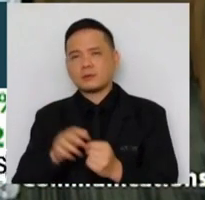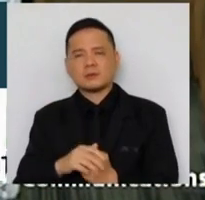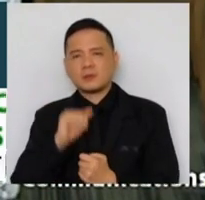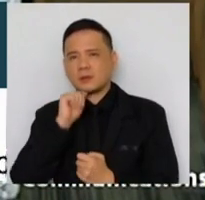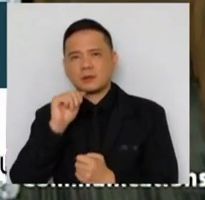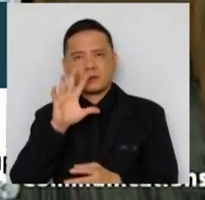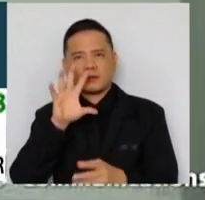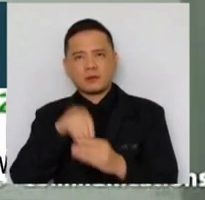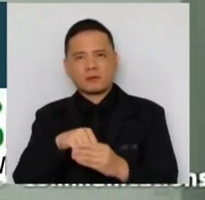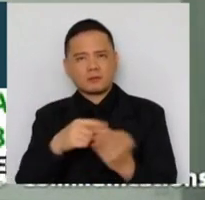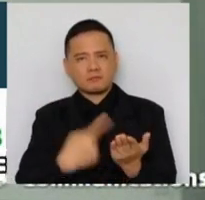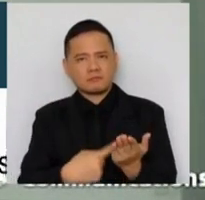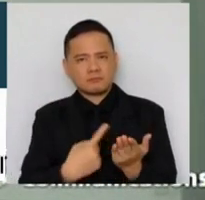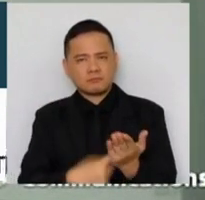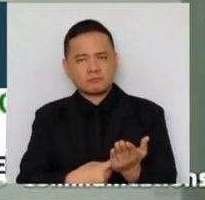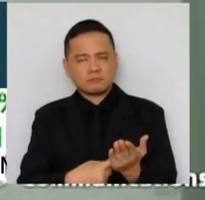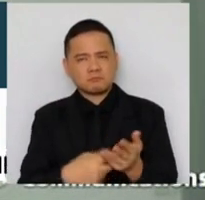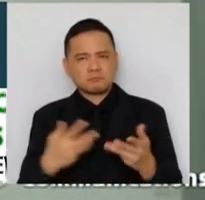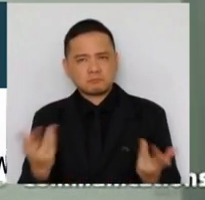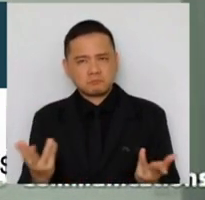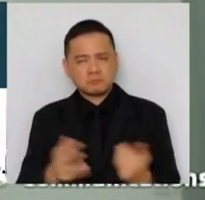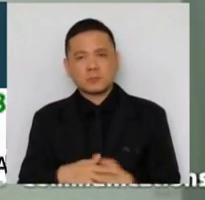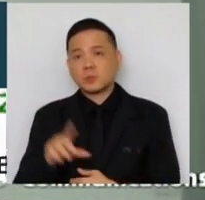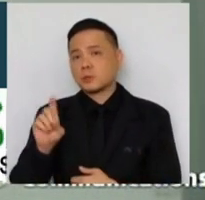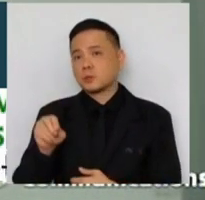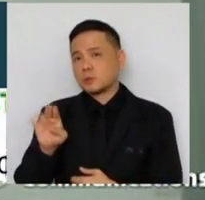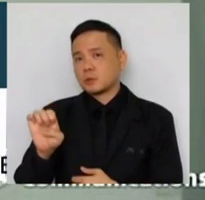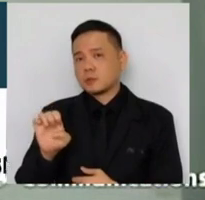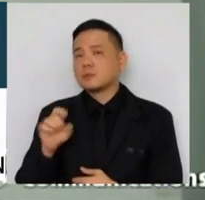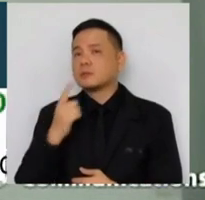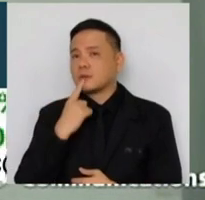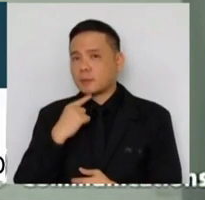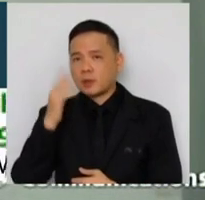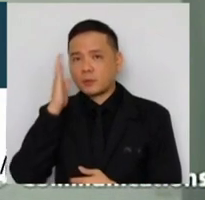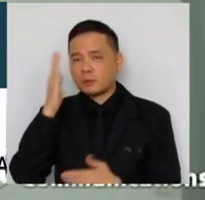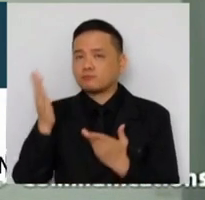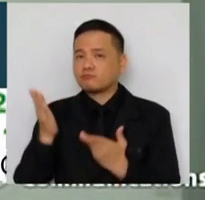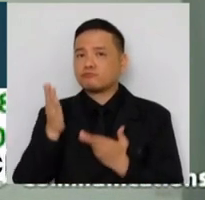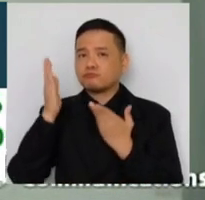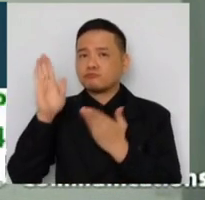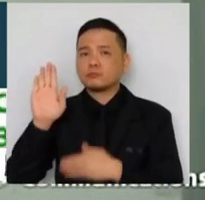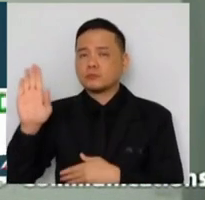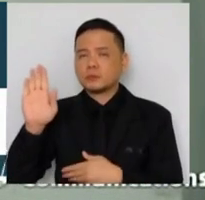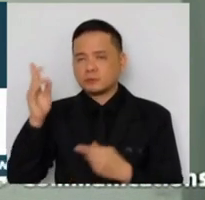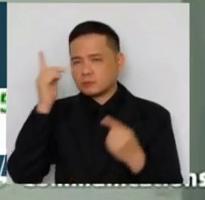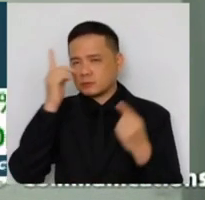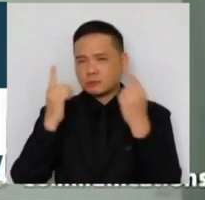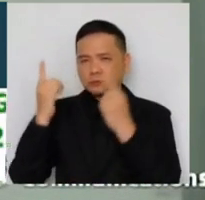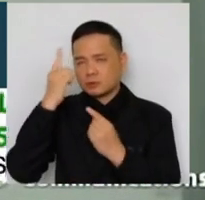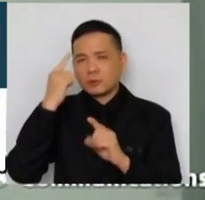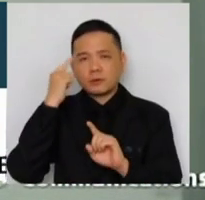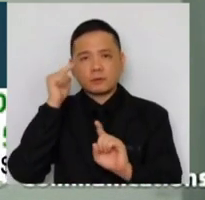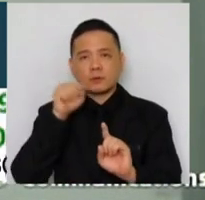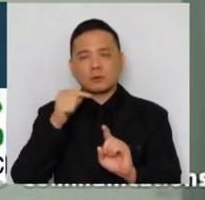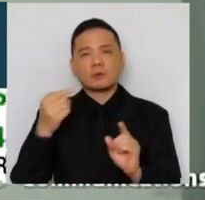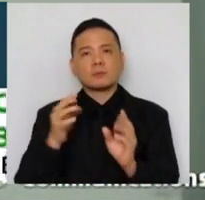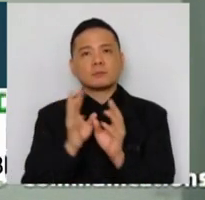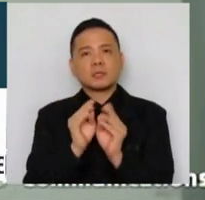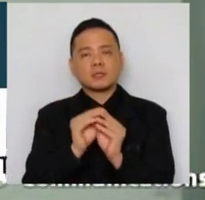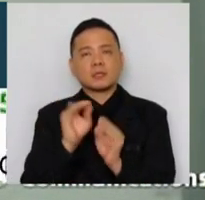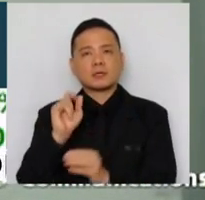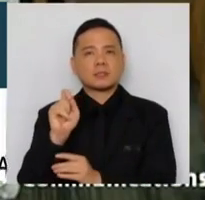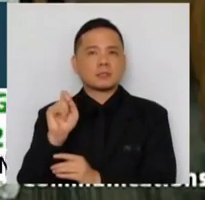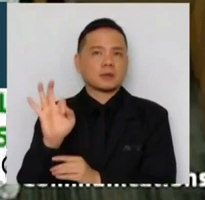part of the deliberations. Duque says he will raise his concerns over the new policy during the meeting of the Interagency Task